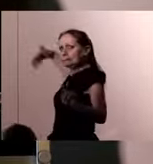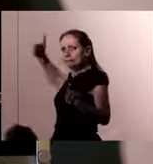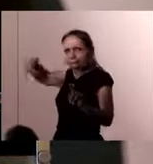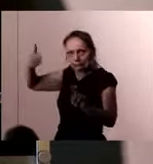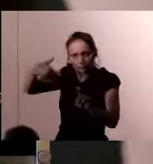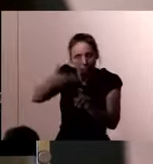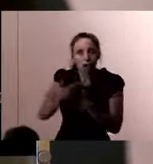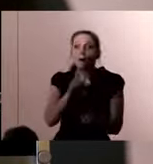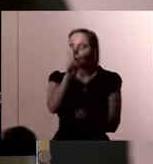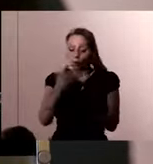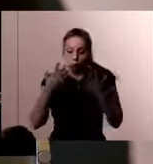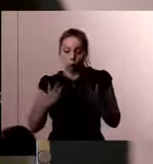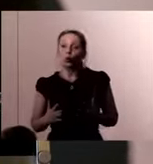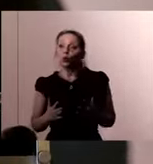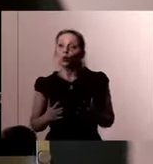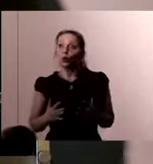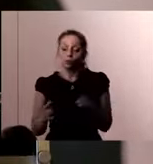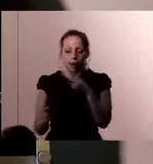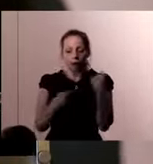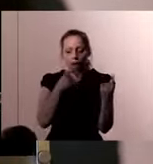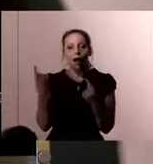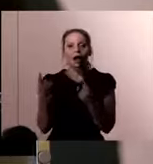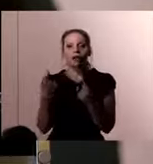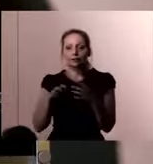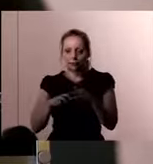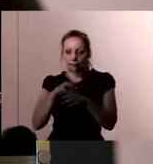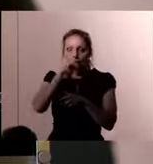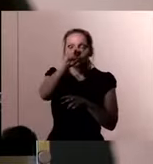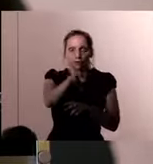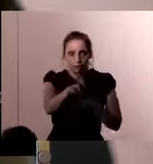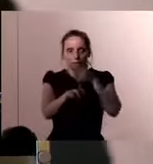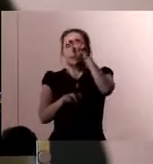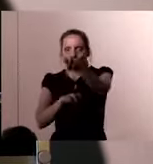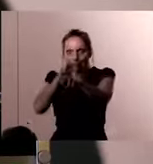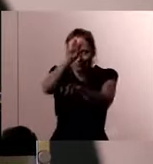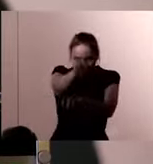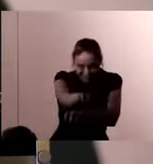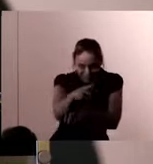has taken a few evolutionary leaps since then.